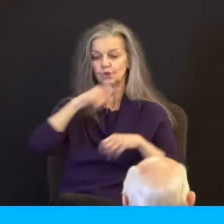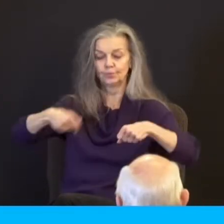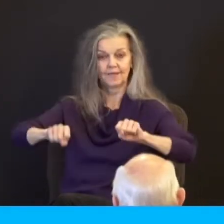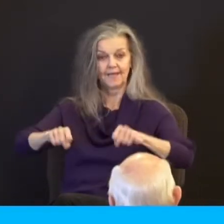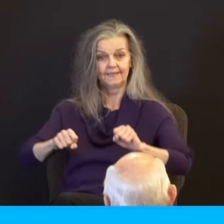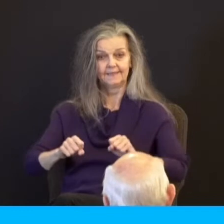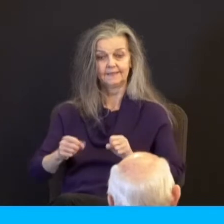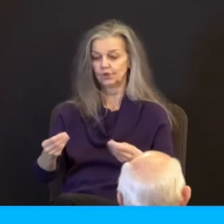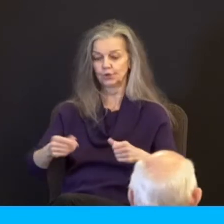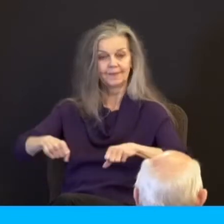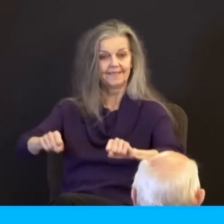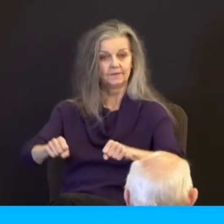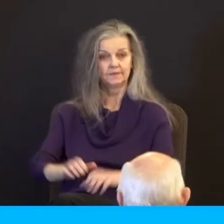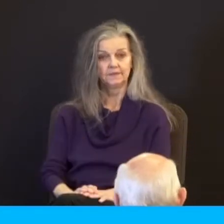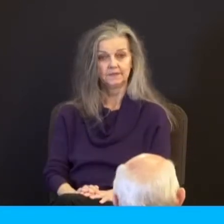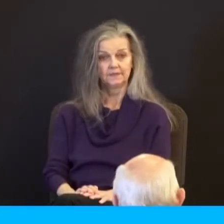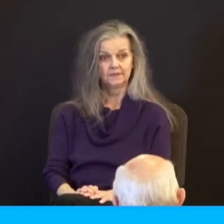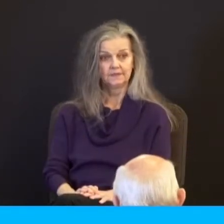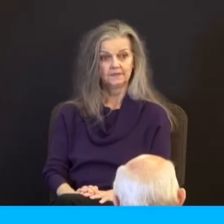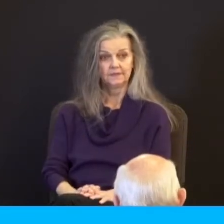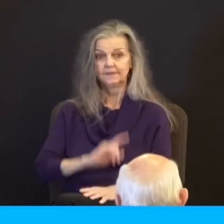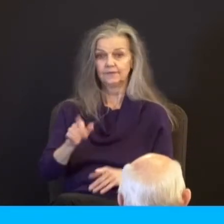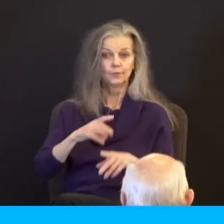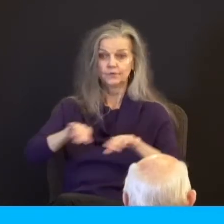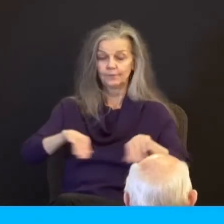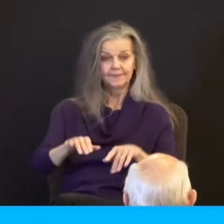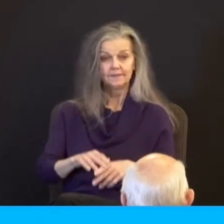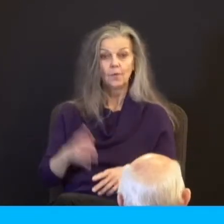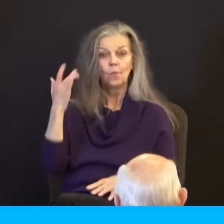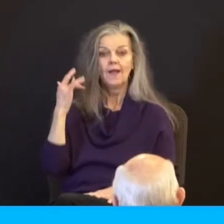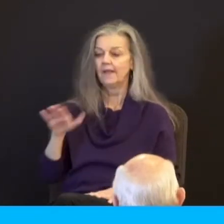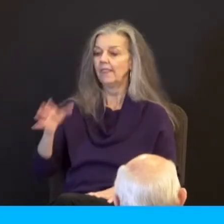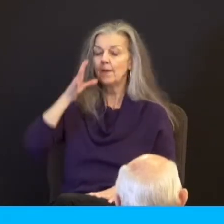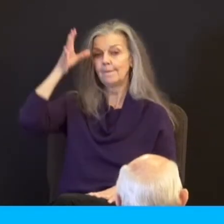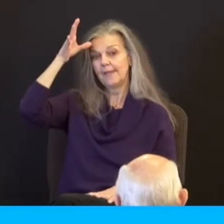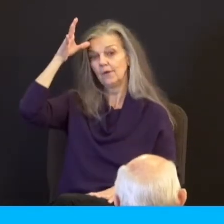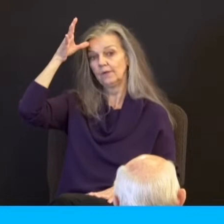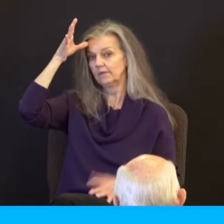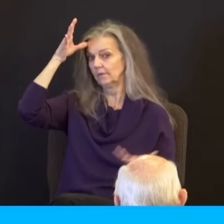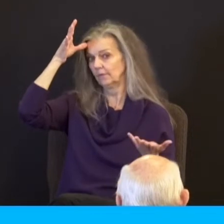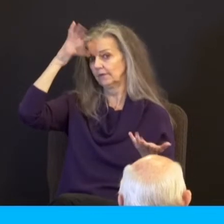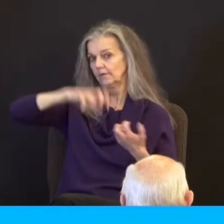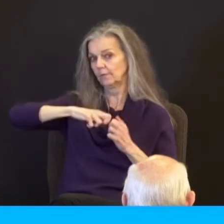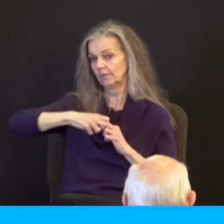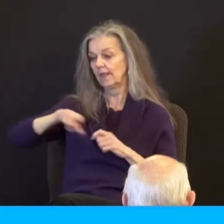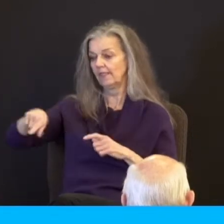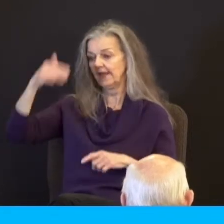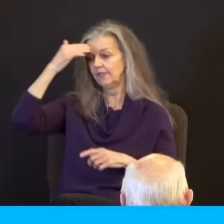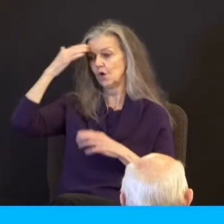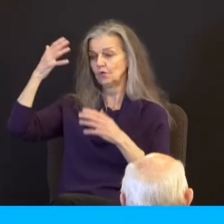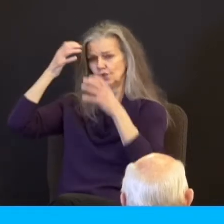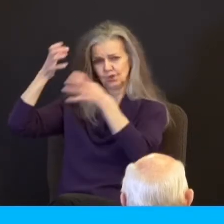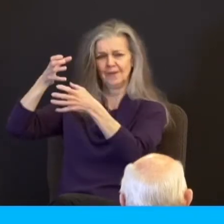can't do some other, go off the diving board if we, at the pool or whatever it may be, because those parents, what's the problem? They know too